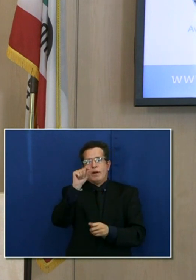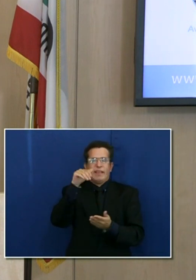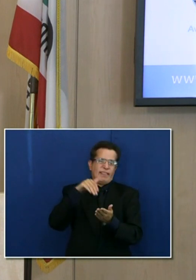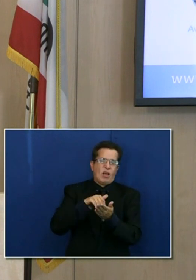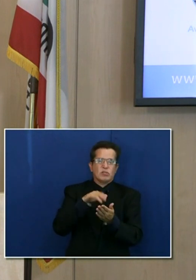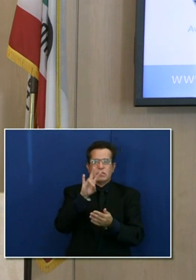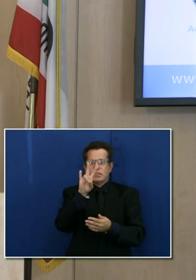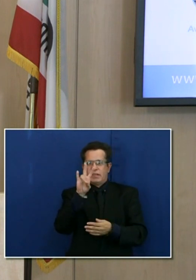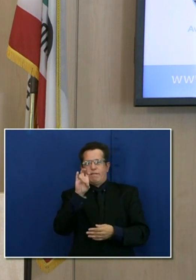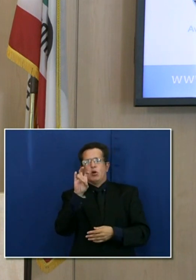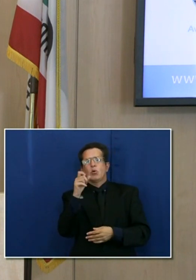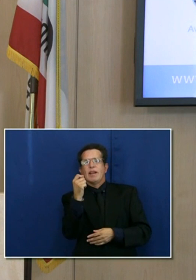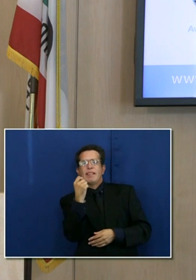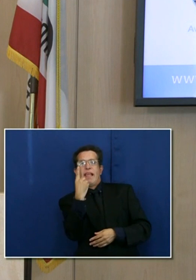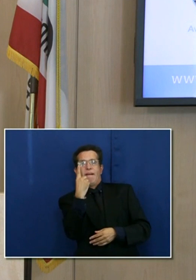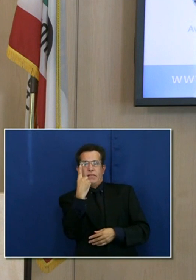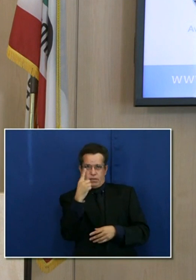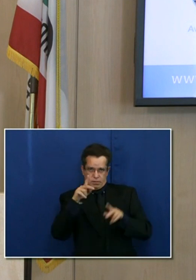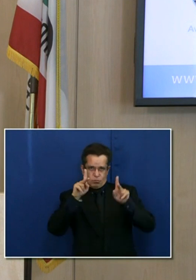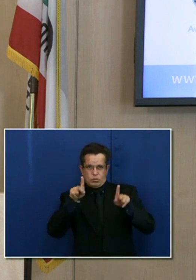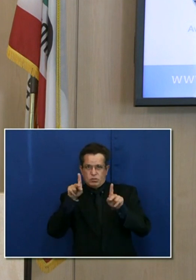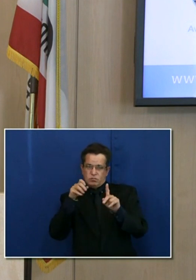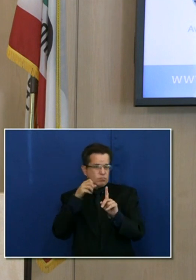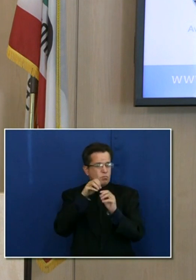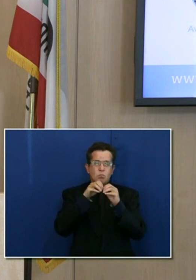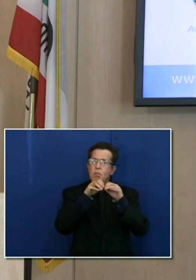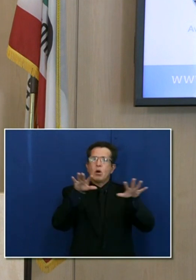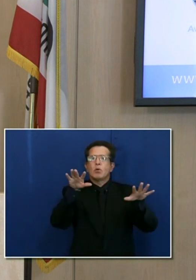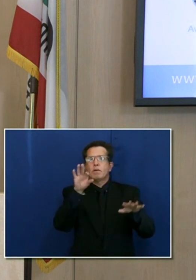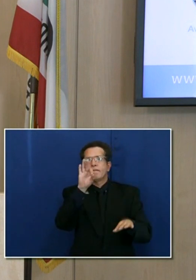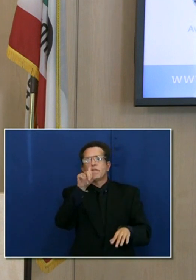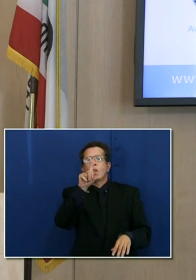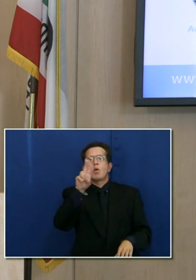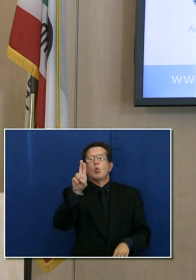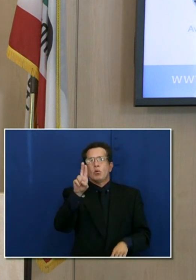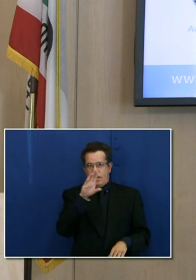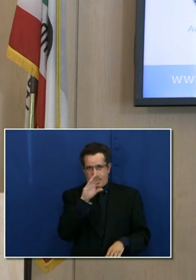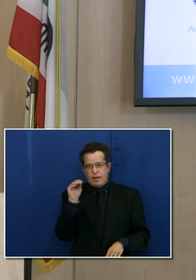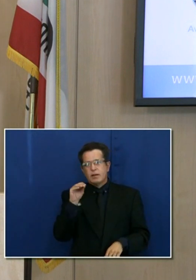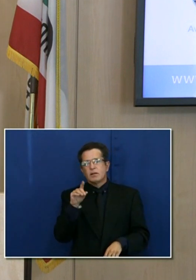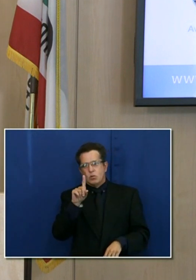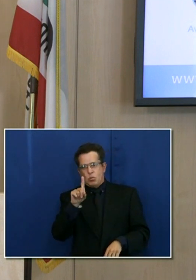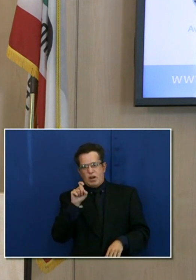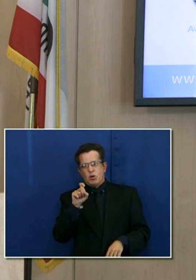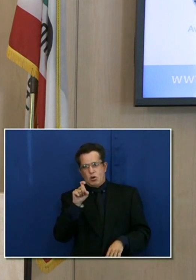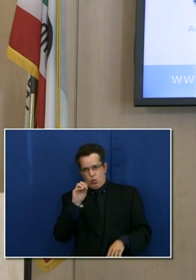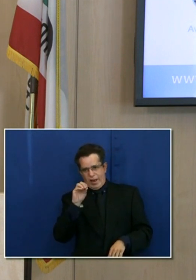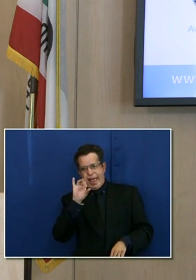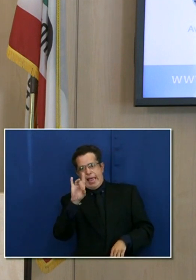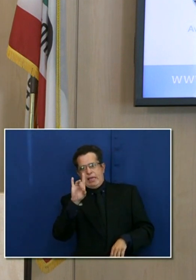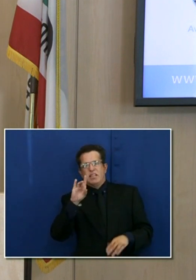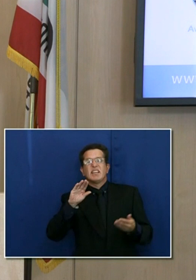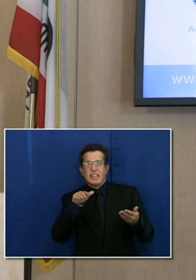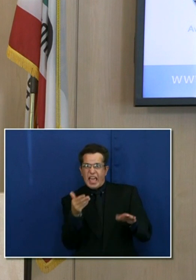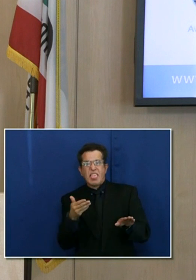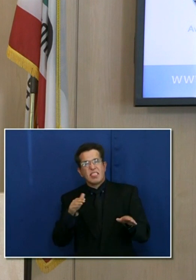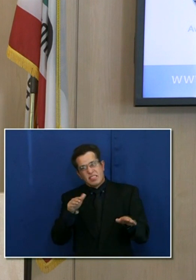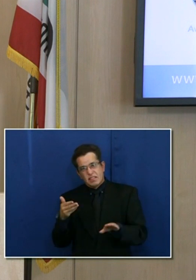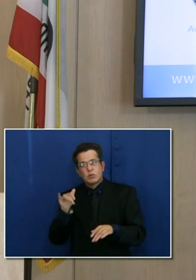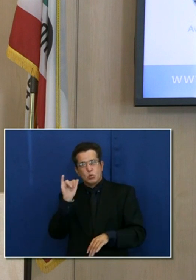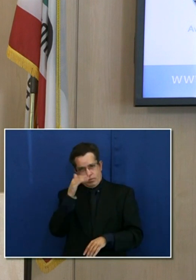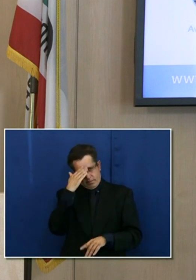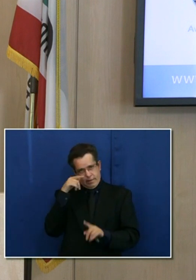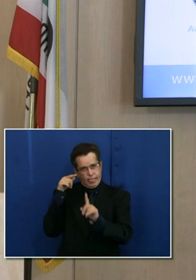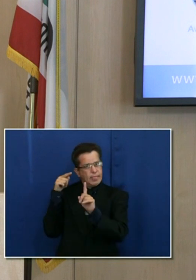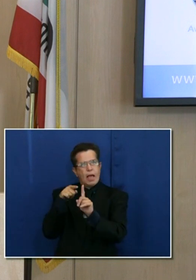20,711 cases of influenza and 108 influenza-related deaths. The same strategies to prevent